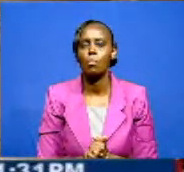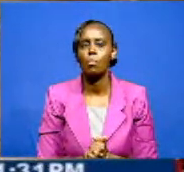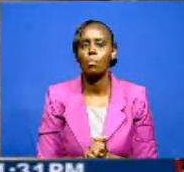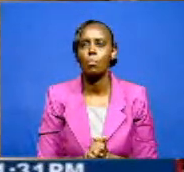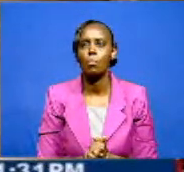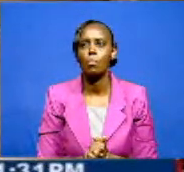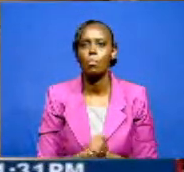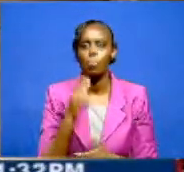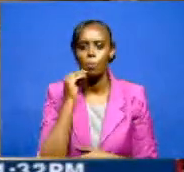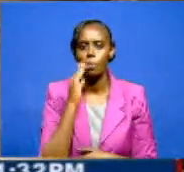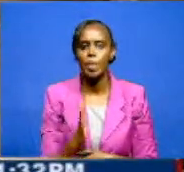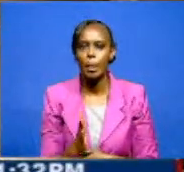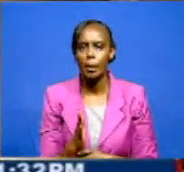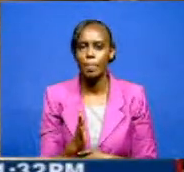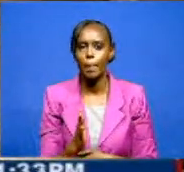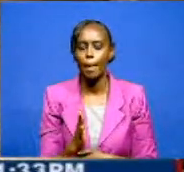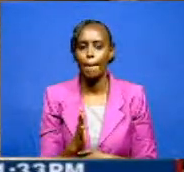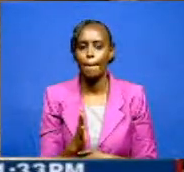Mr. Speaker, sir,